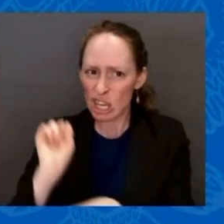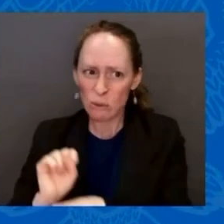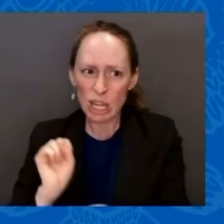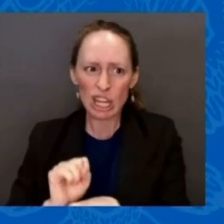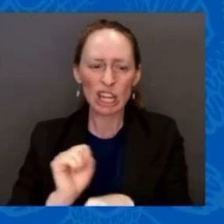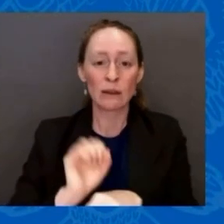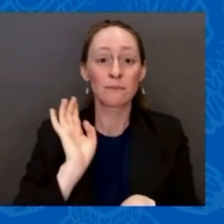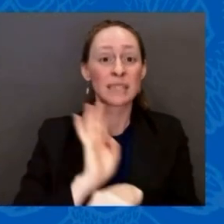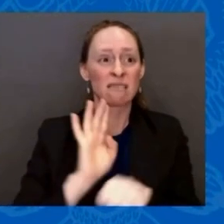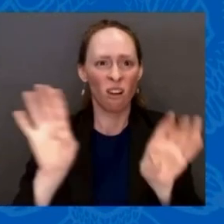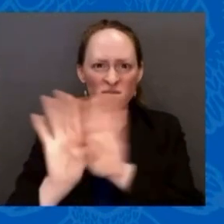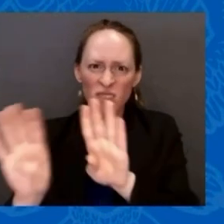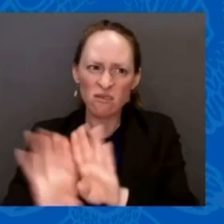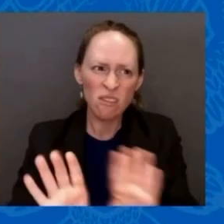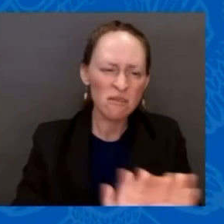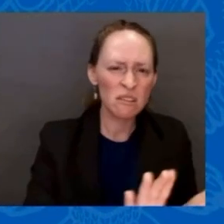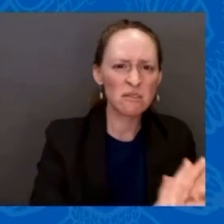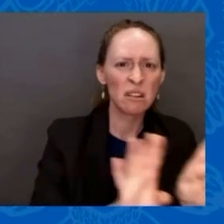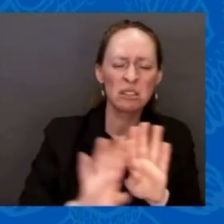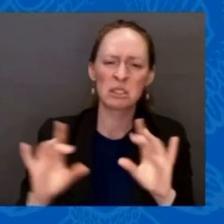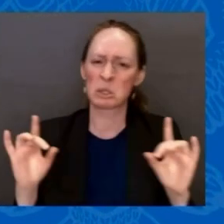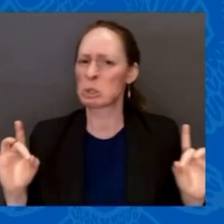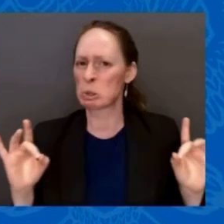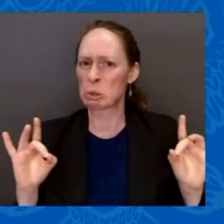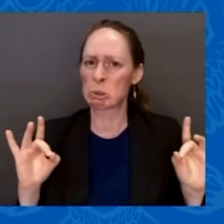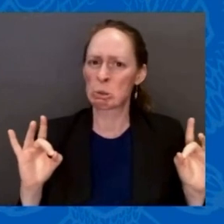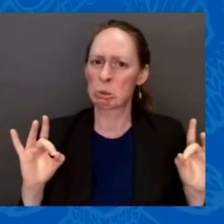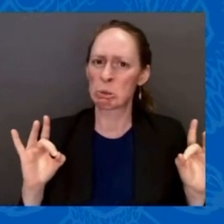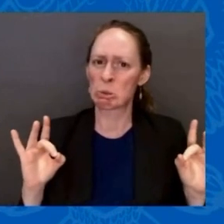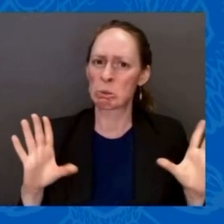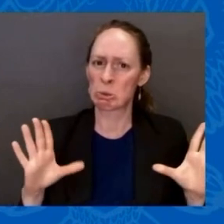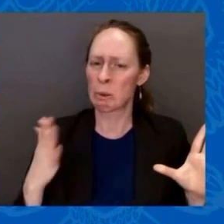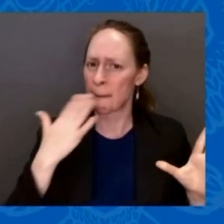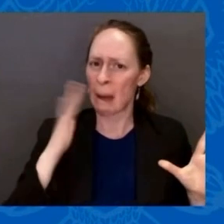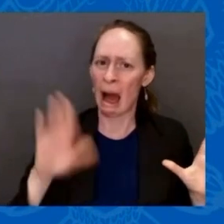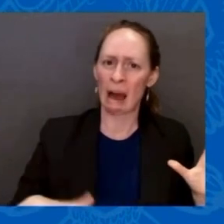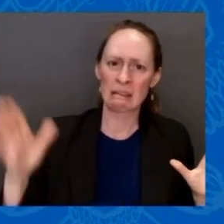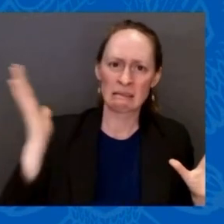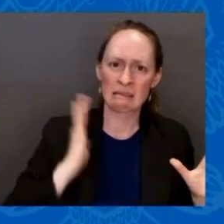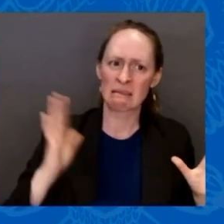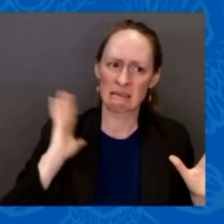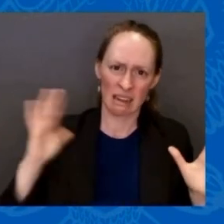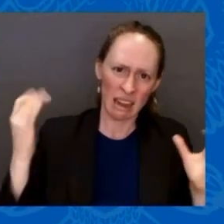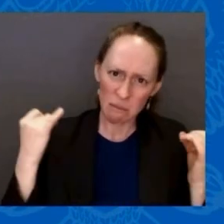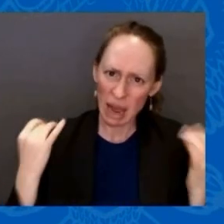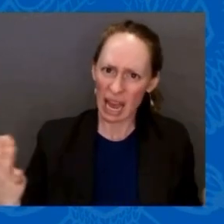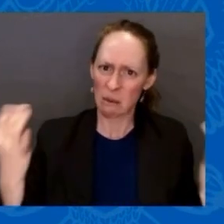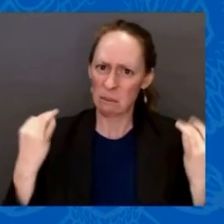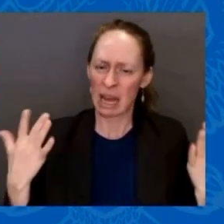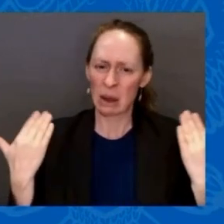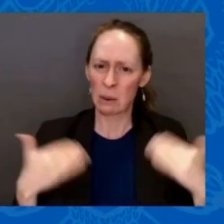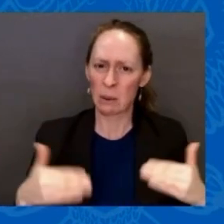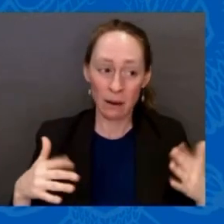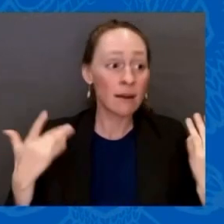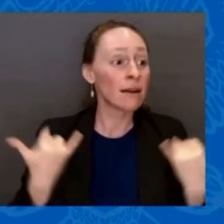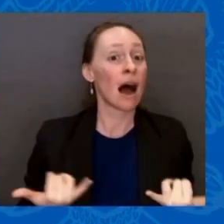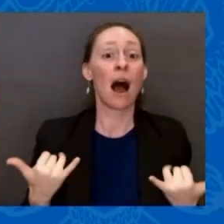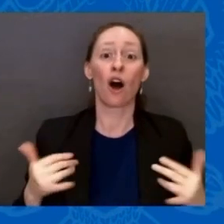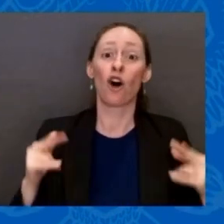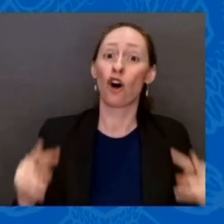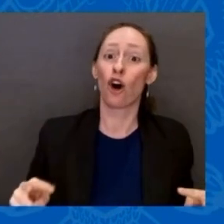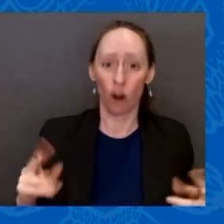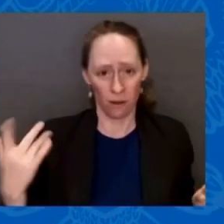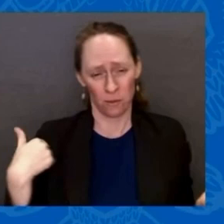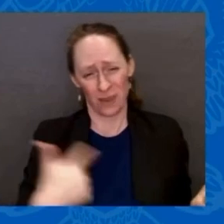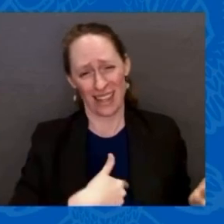thousands on the verge of closing. Today, the U.S. has the highest economic growth rate leading the world economies